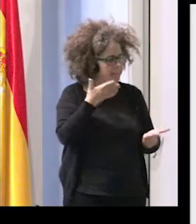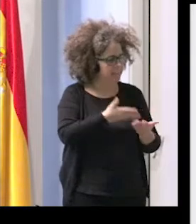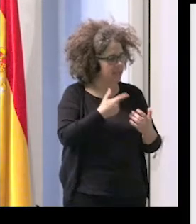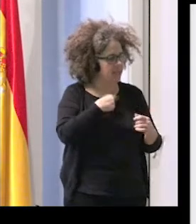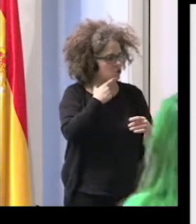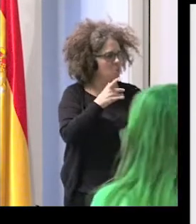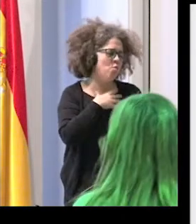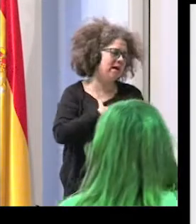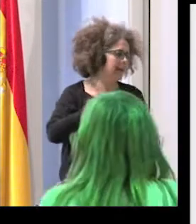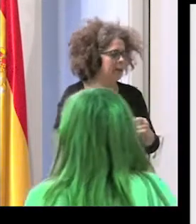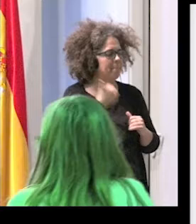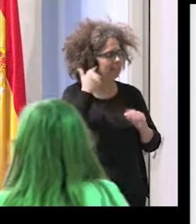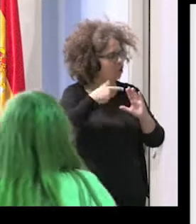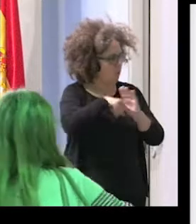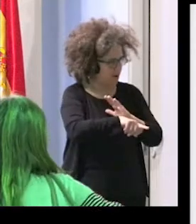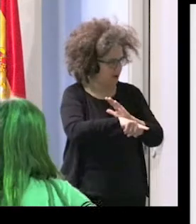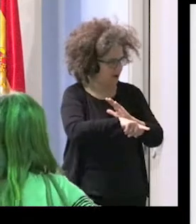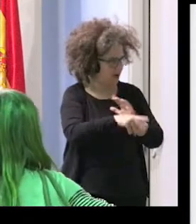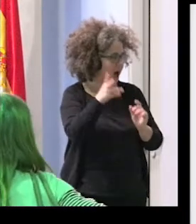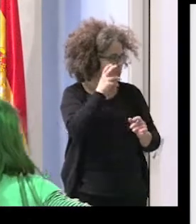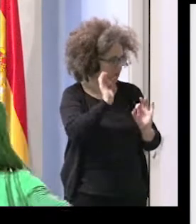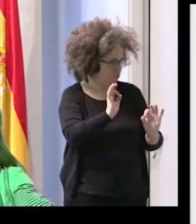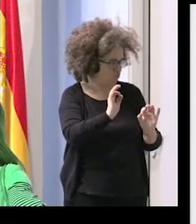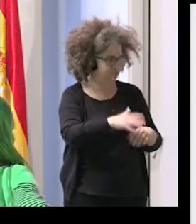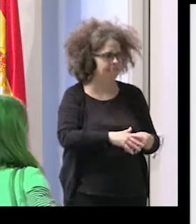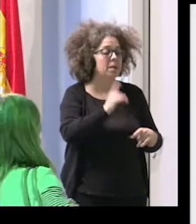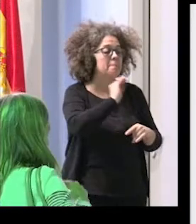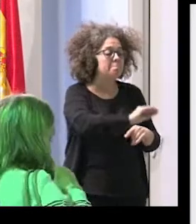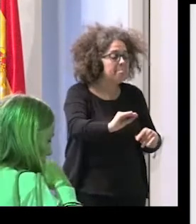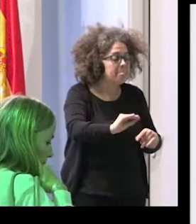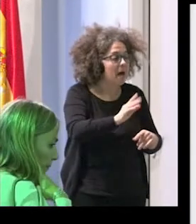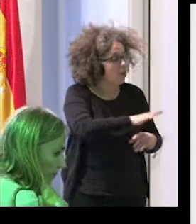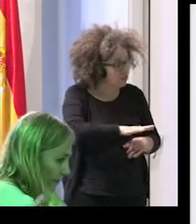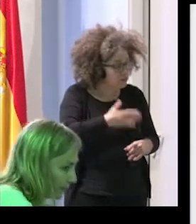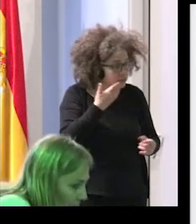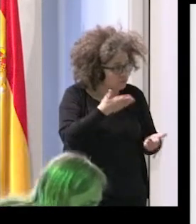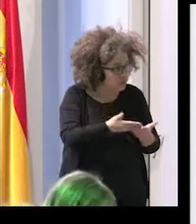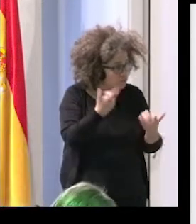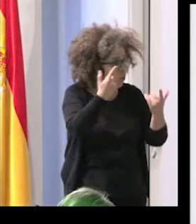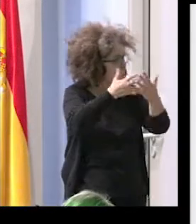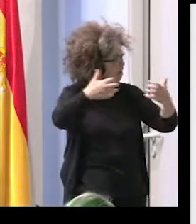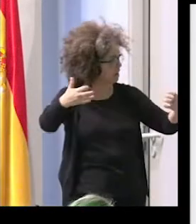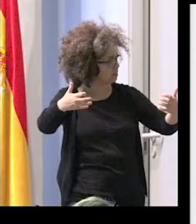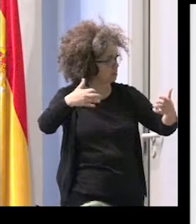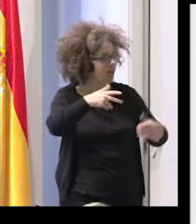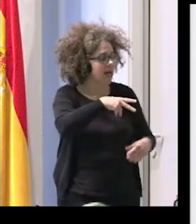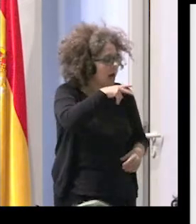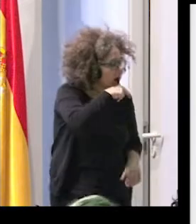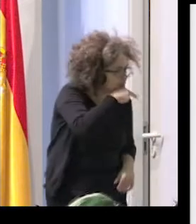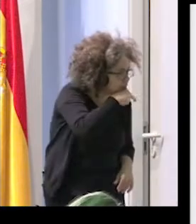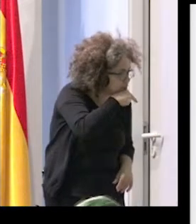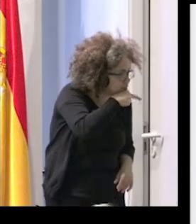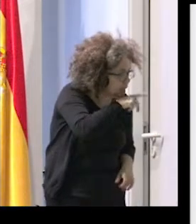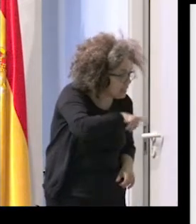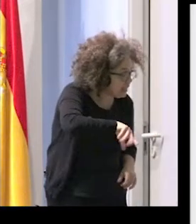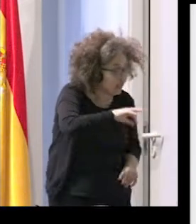So in this task, what we did is we asked children to listen to a sentence. We knew that they could repeat back all